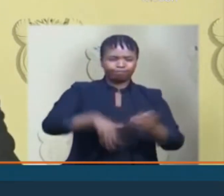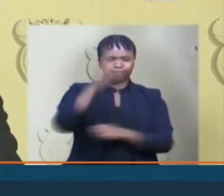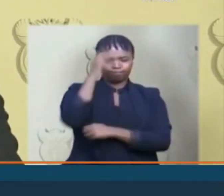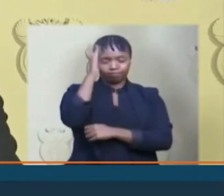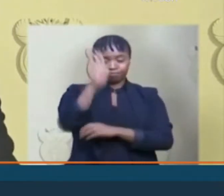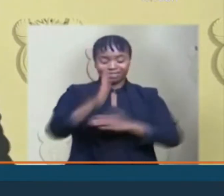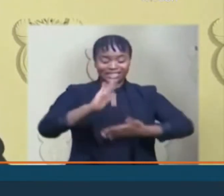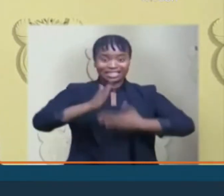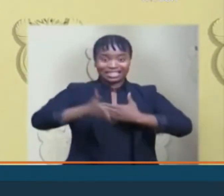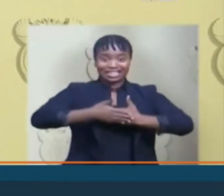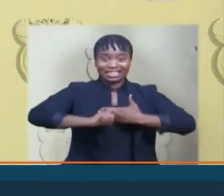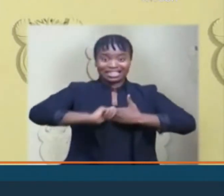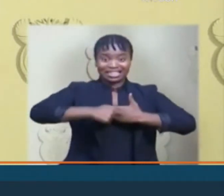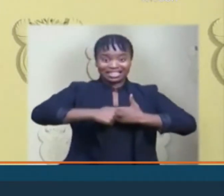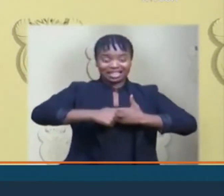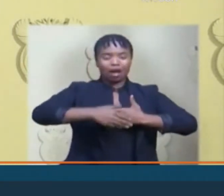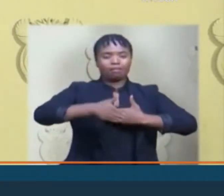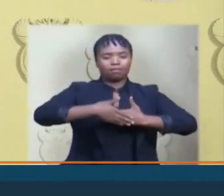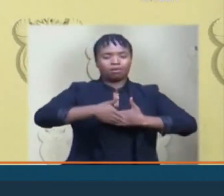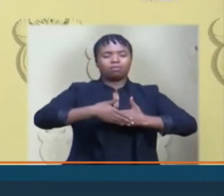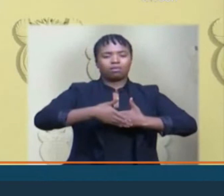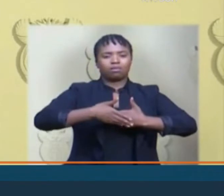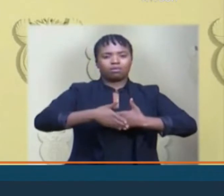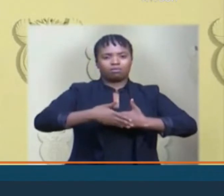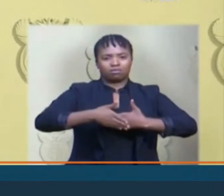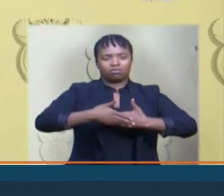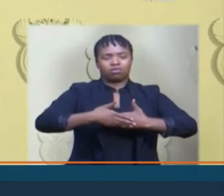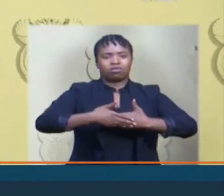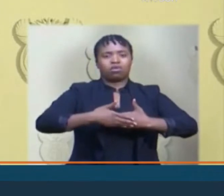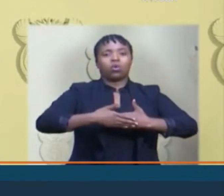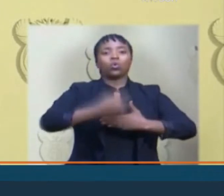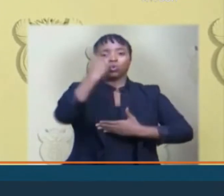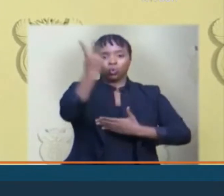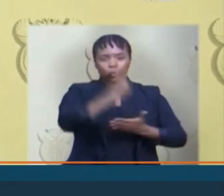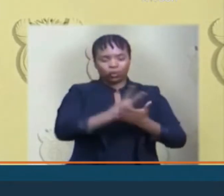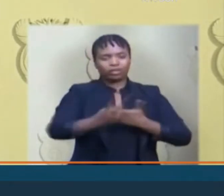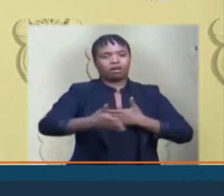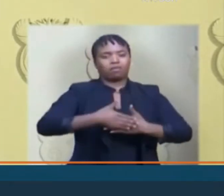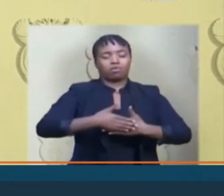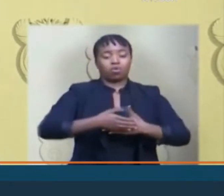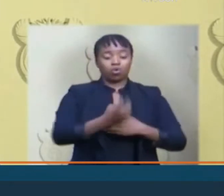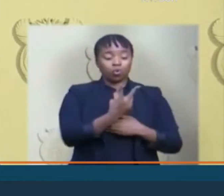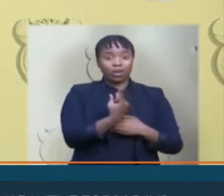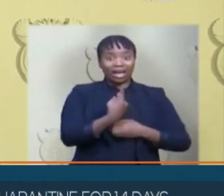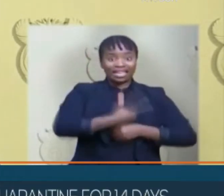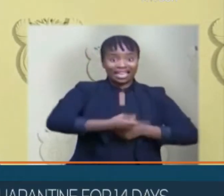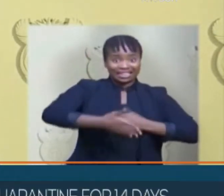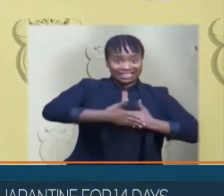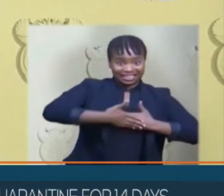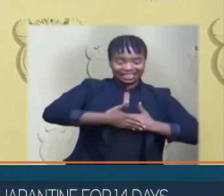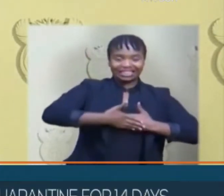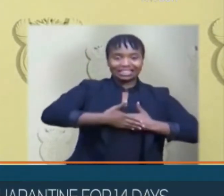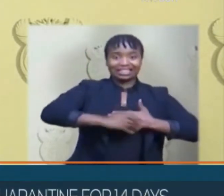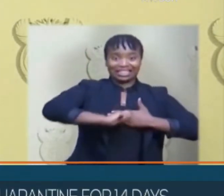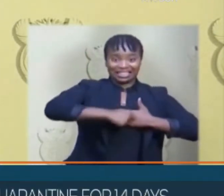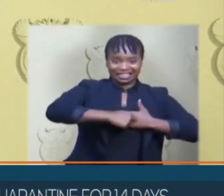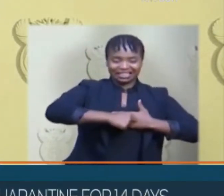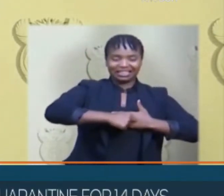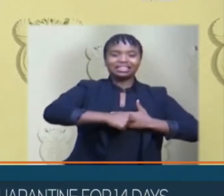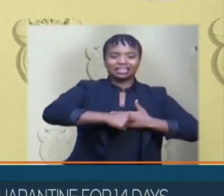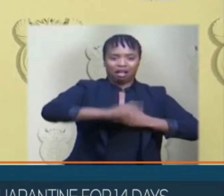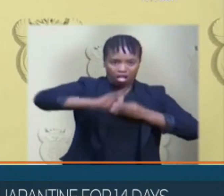extend the nationwide lockdown by a further 2 weeks beyond the initial 21